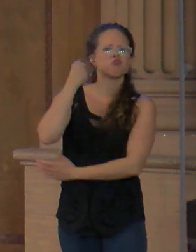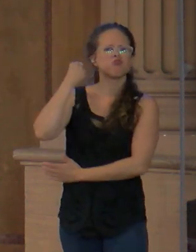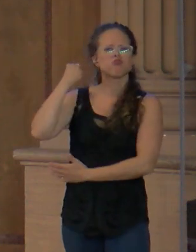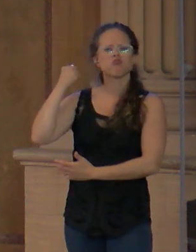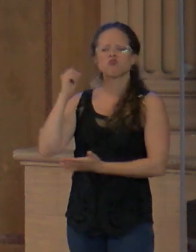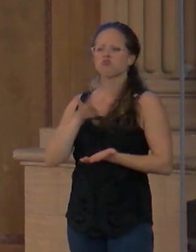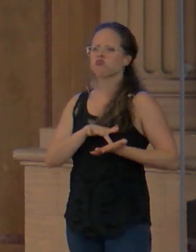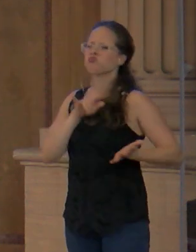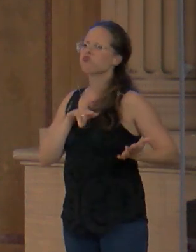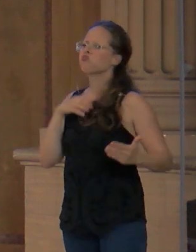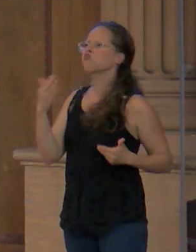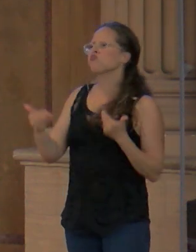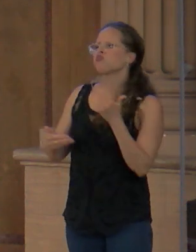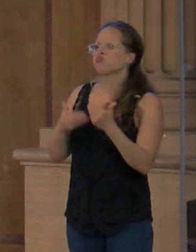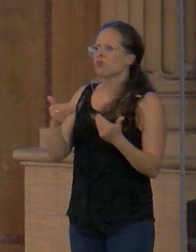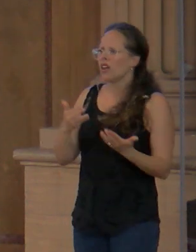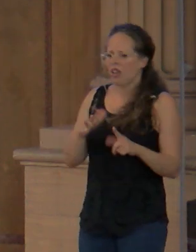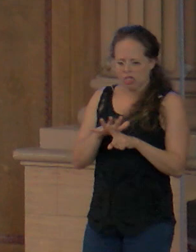no recourse.